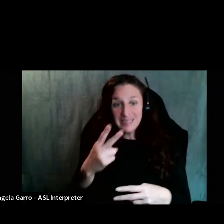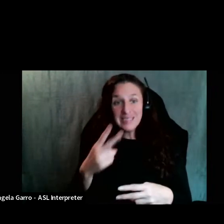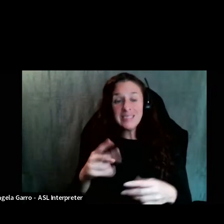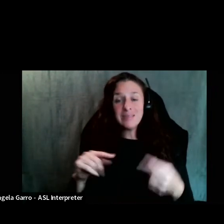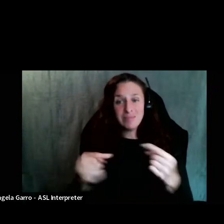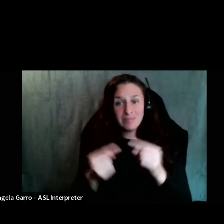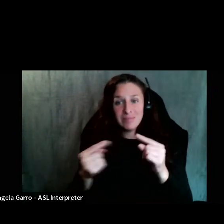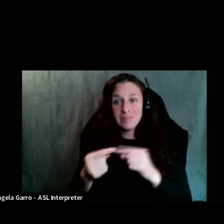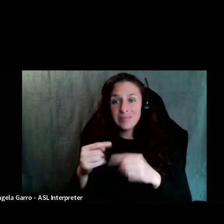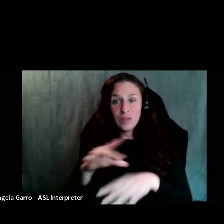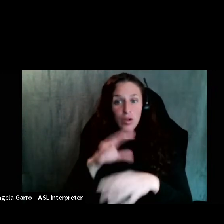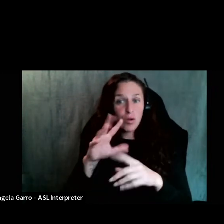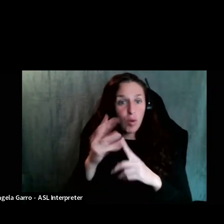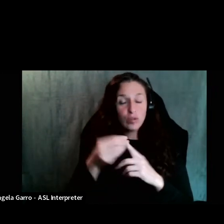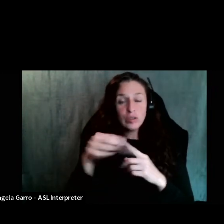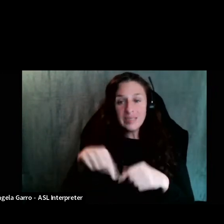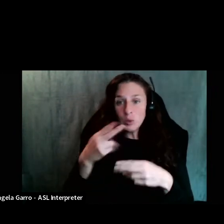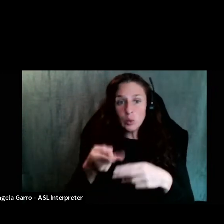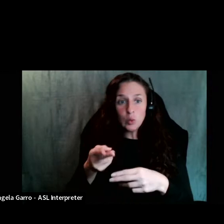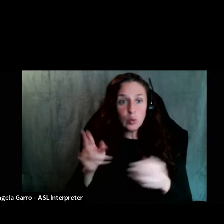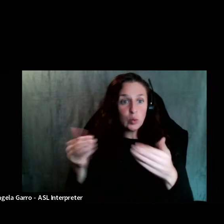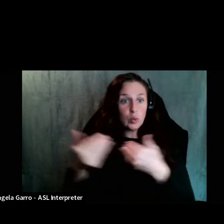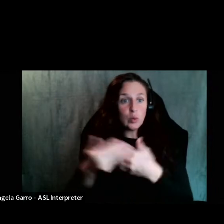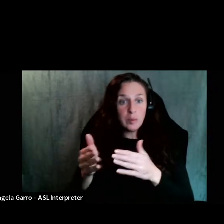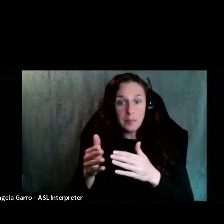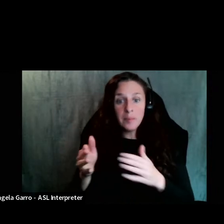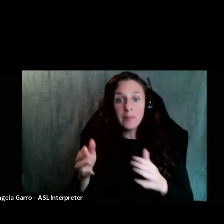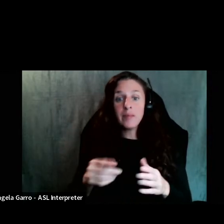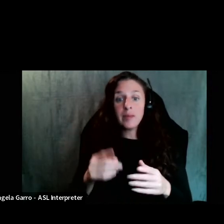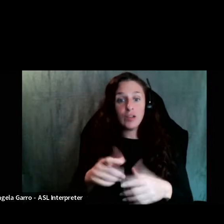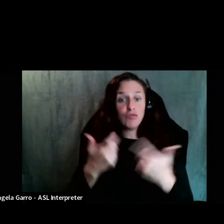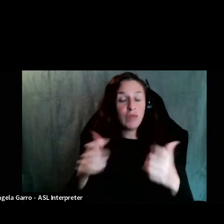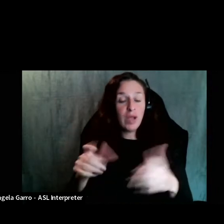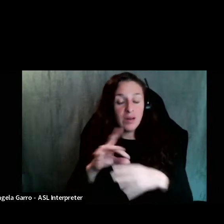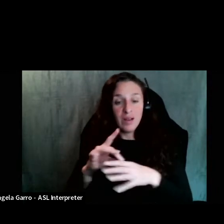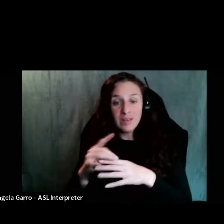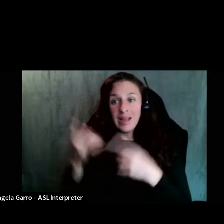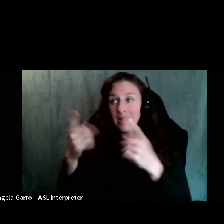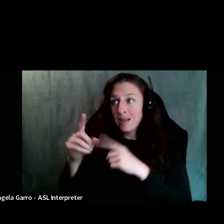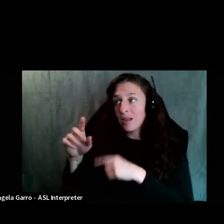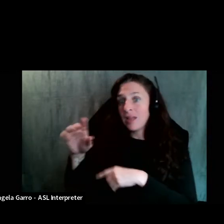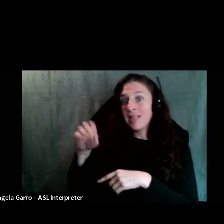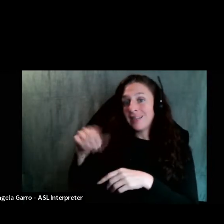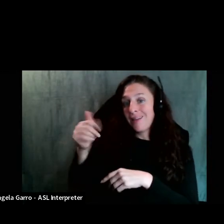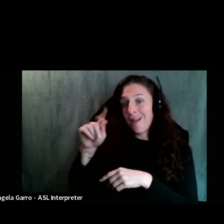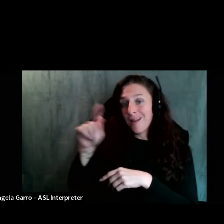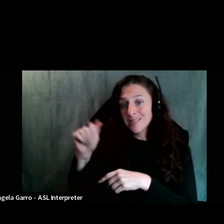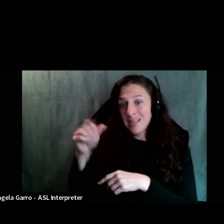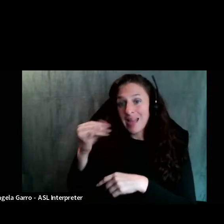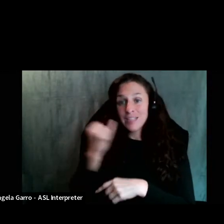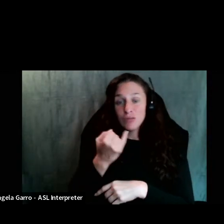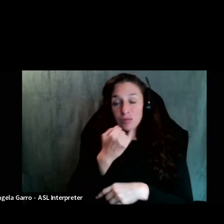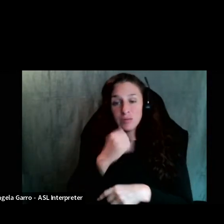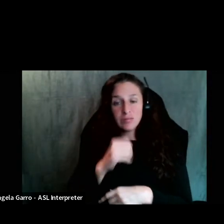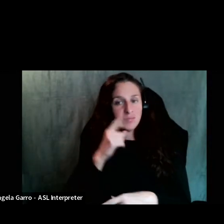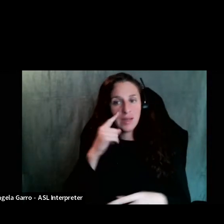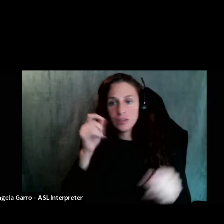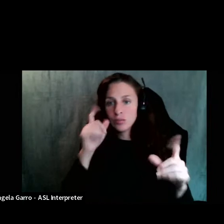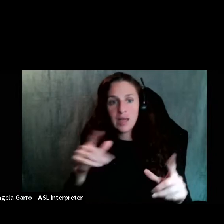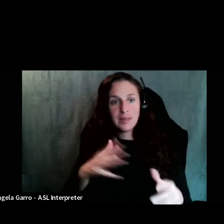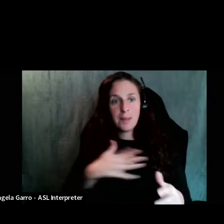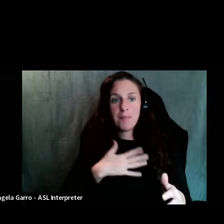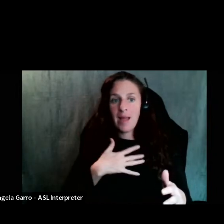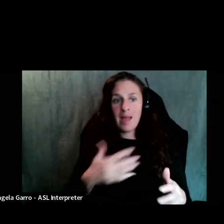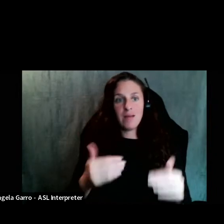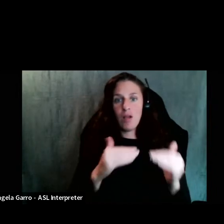With this greater context and now the heightened tensions of the horrors that are currently occurring in Gaza and Israel, it is unsurprising that my colleagues do not feel safe to talk